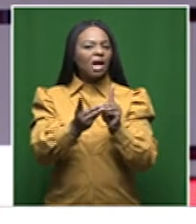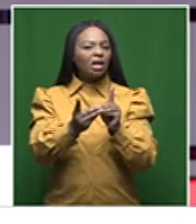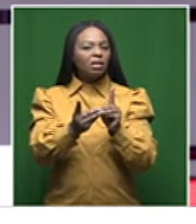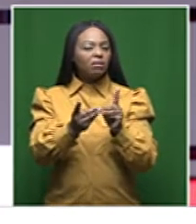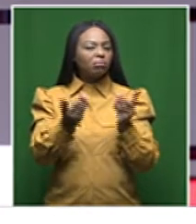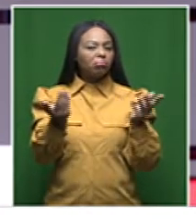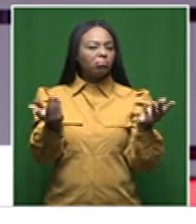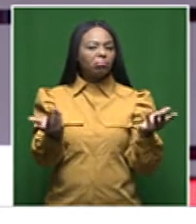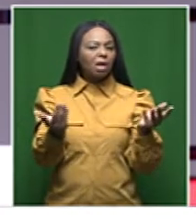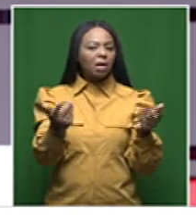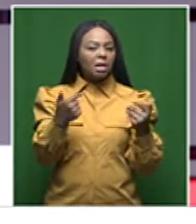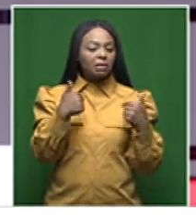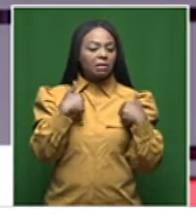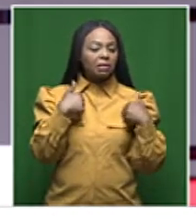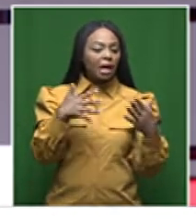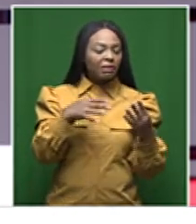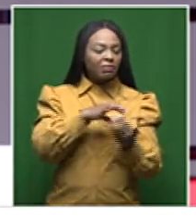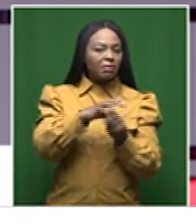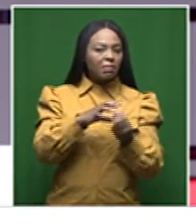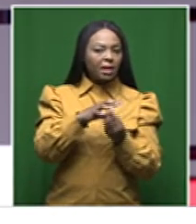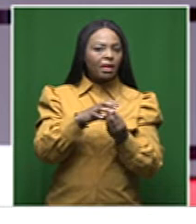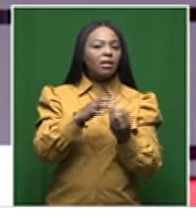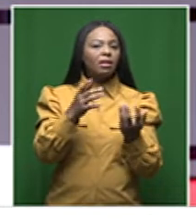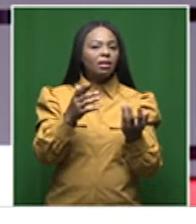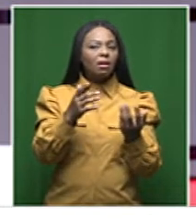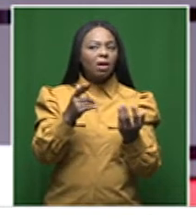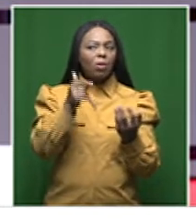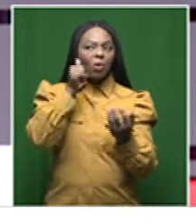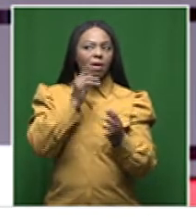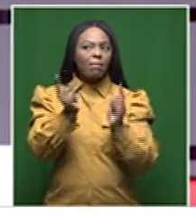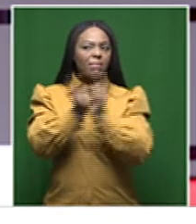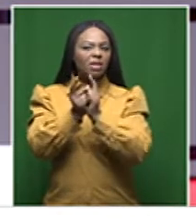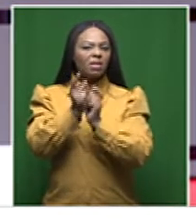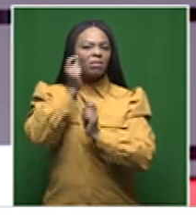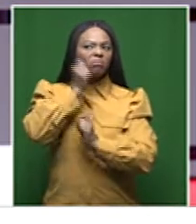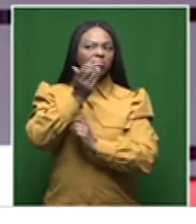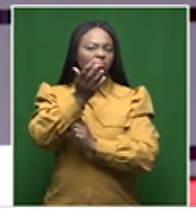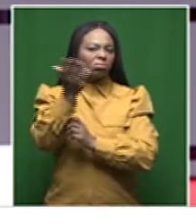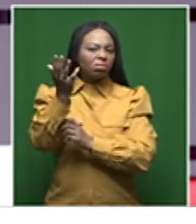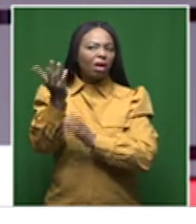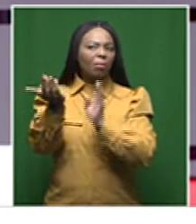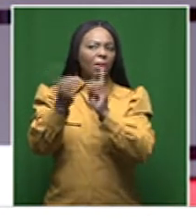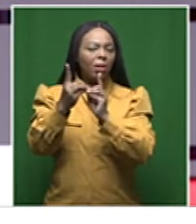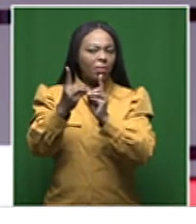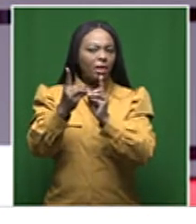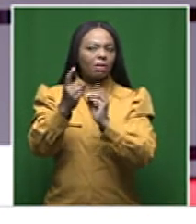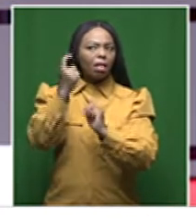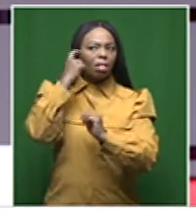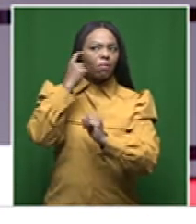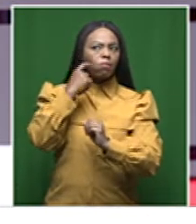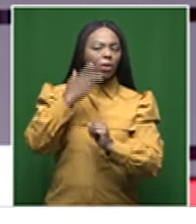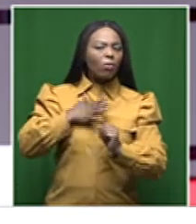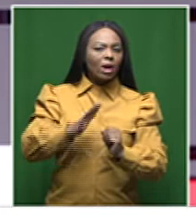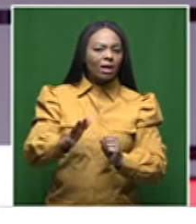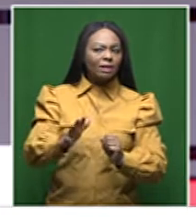actually of, starting a family came with the boyfriend. So here I am. All I'm thinking about is, I don't